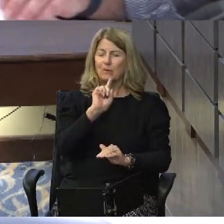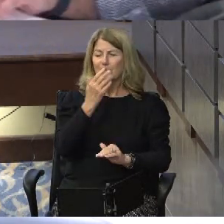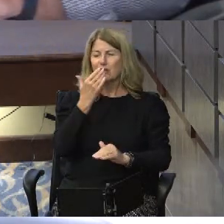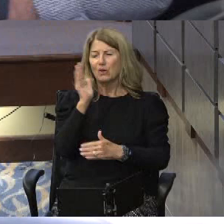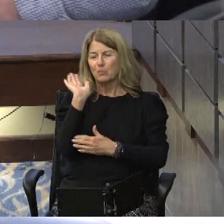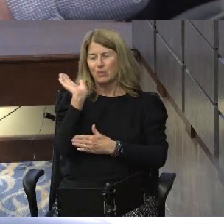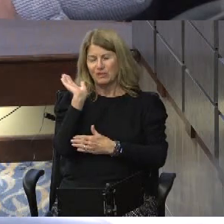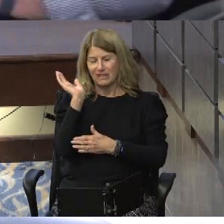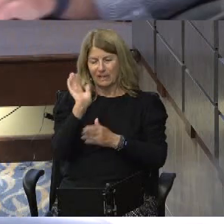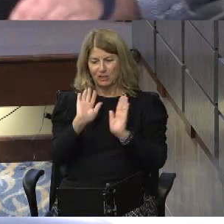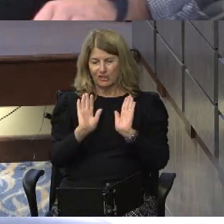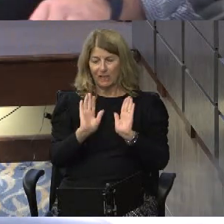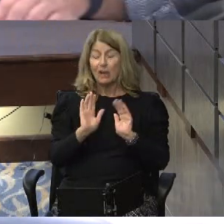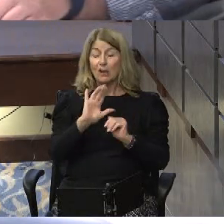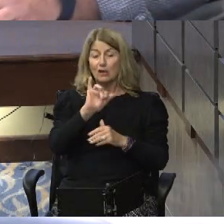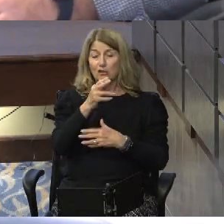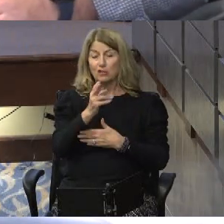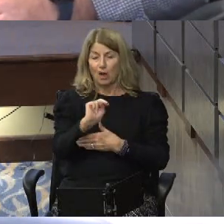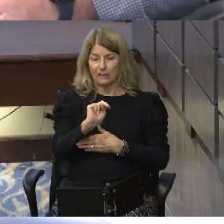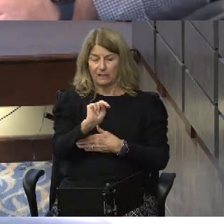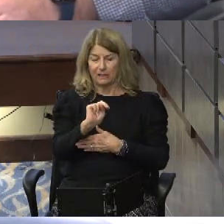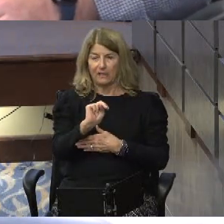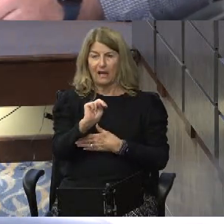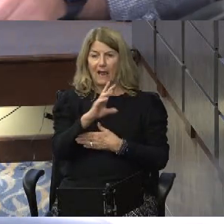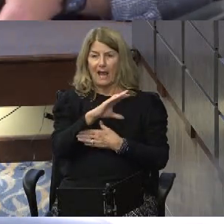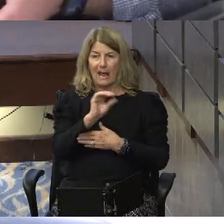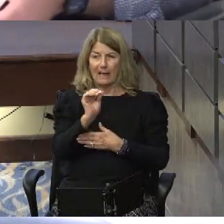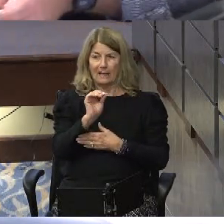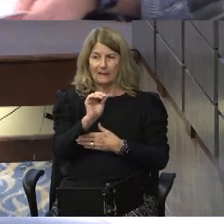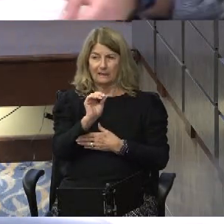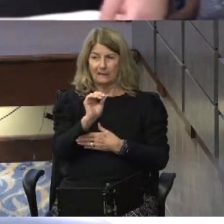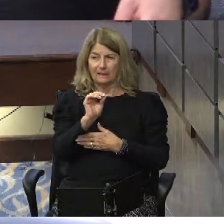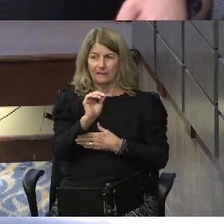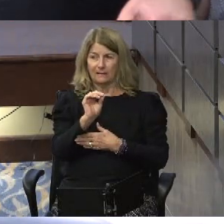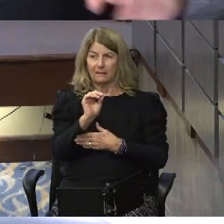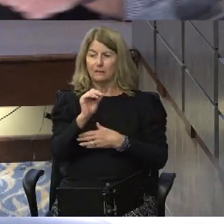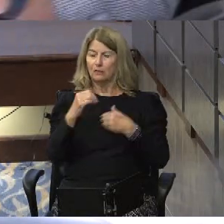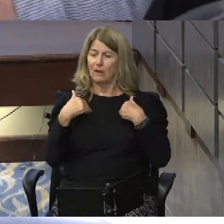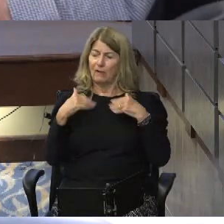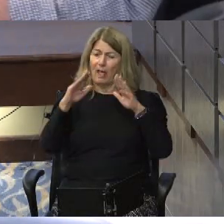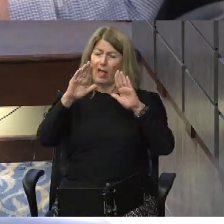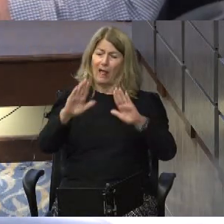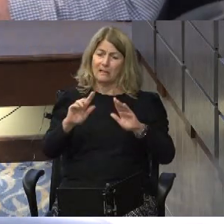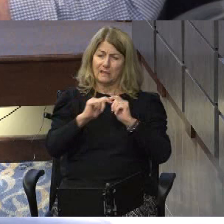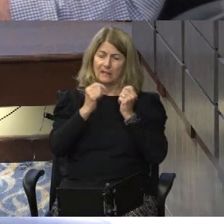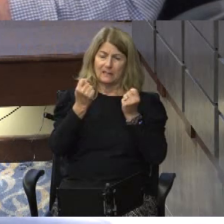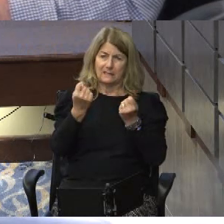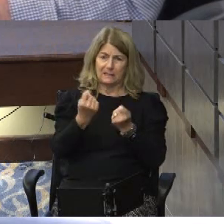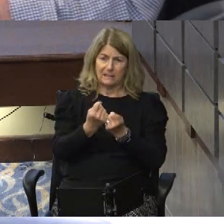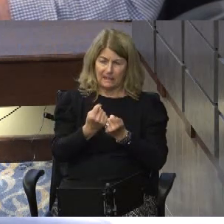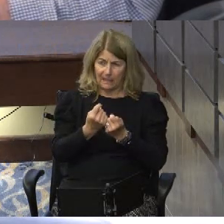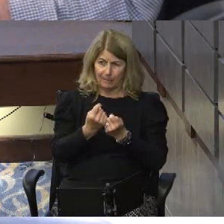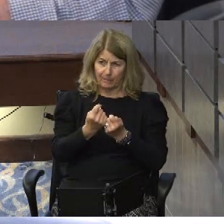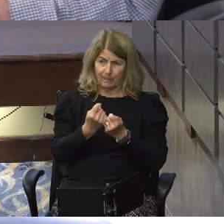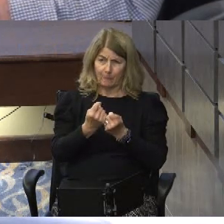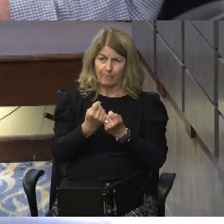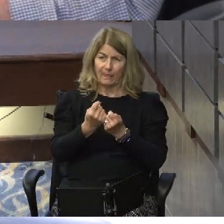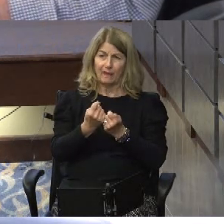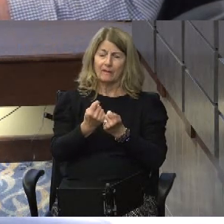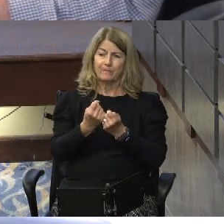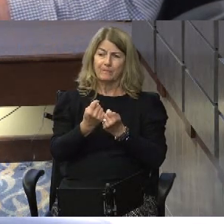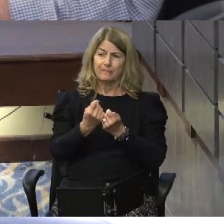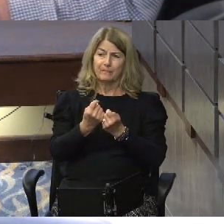presentation, John, and you have a heck of a team here with Dr. Durrell and Jay Jeffrey and Billy Davis, and you got some